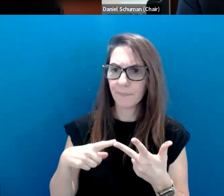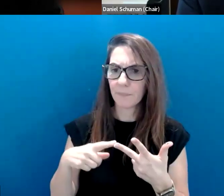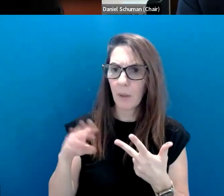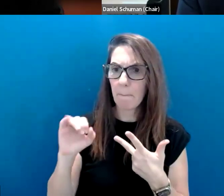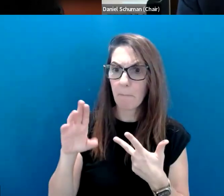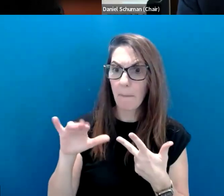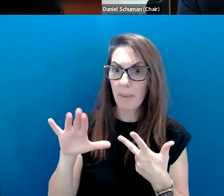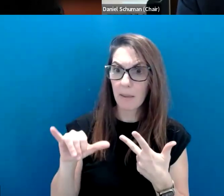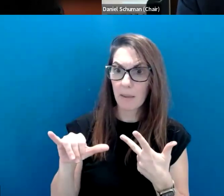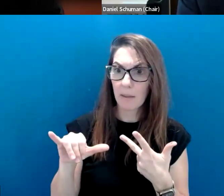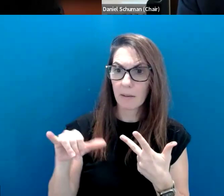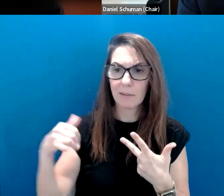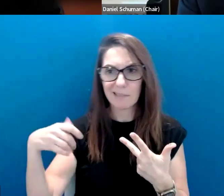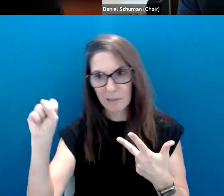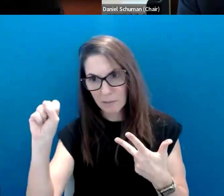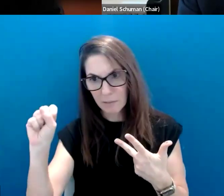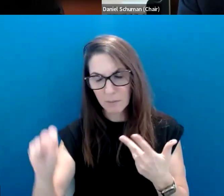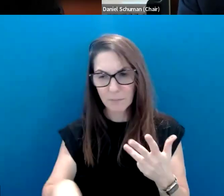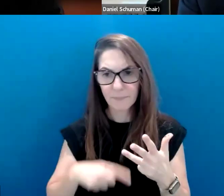Bobby, Yes.